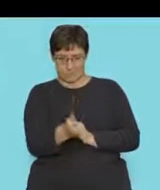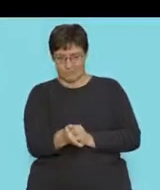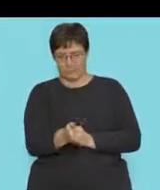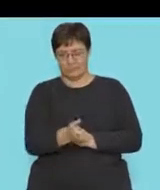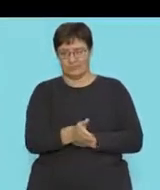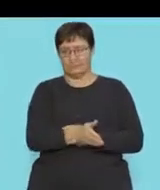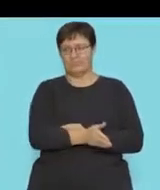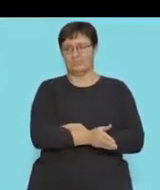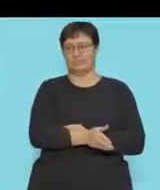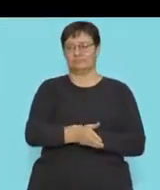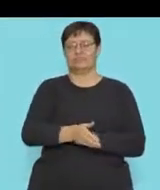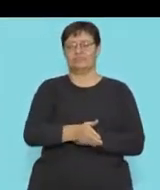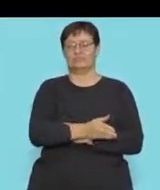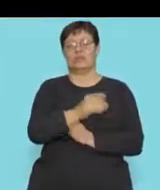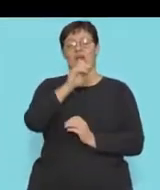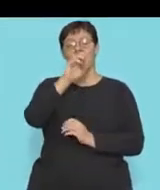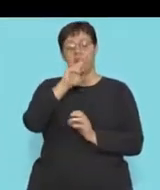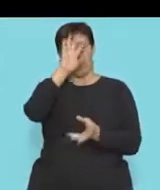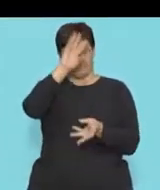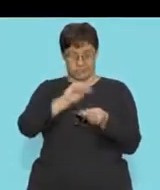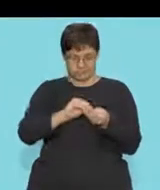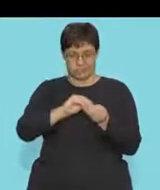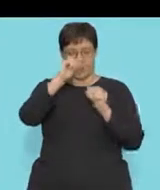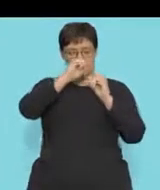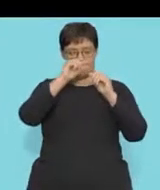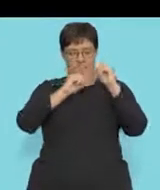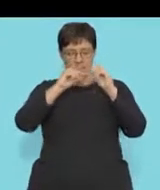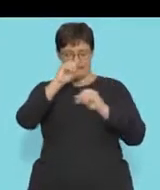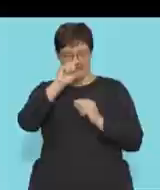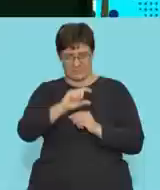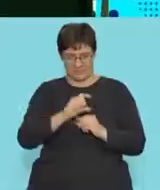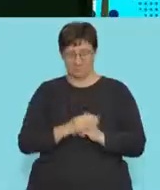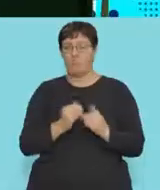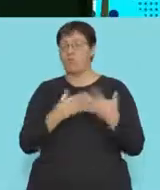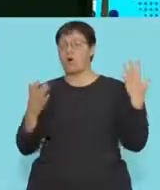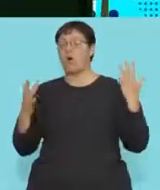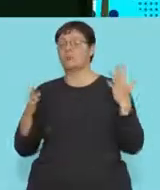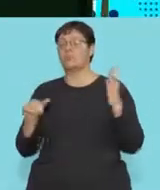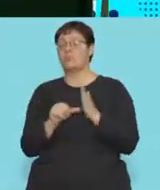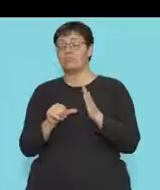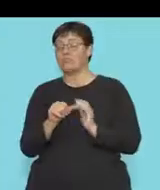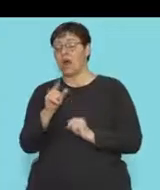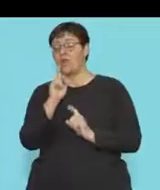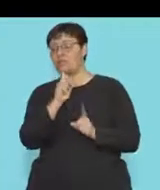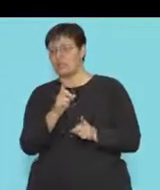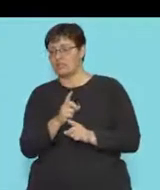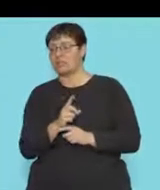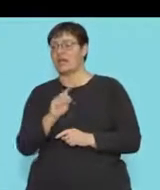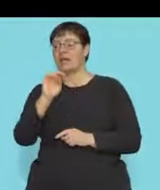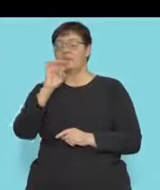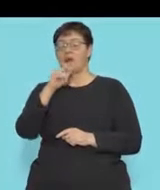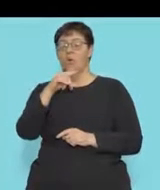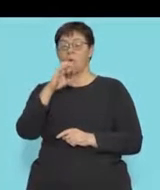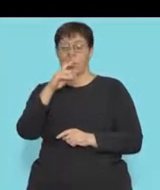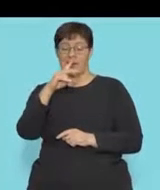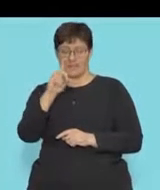were the structures. And the grana is a collection of the thylakoids. So the most correct answer here would be the thylakoids, which